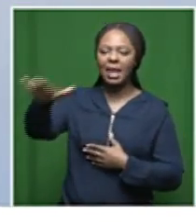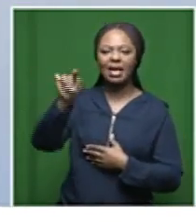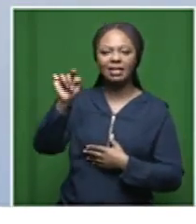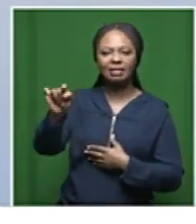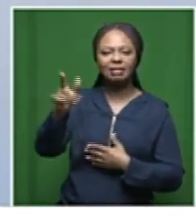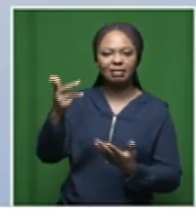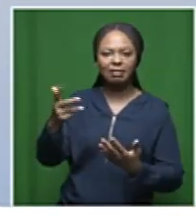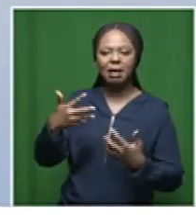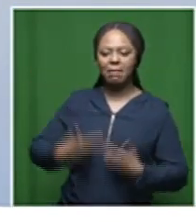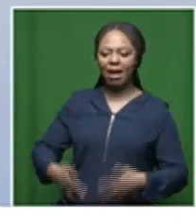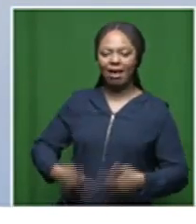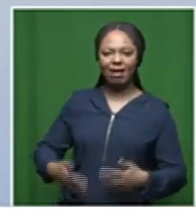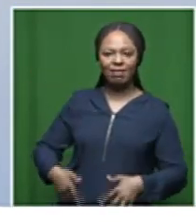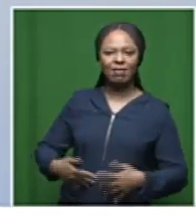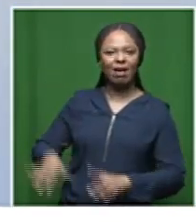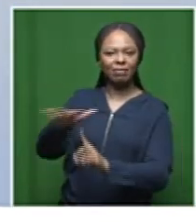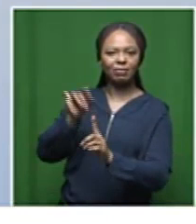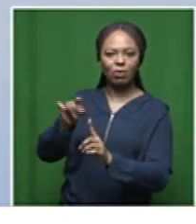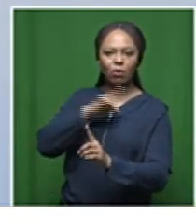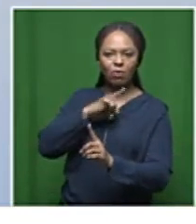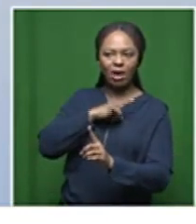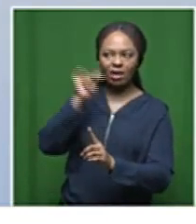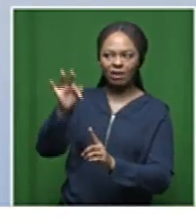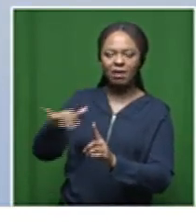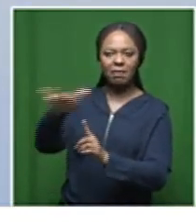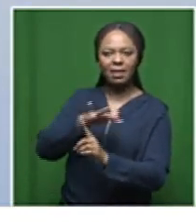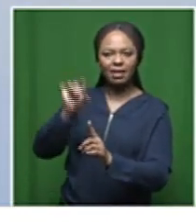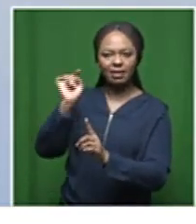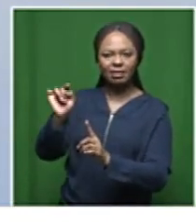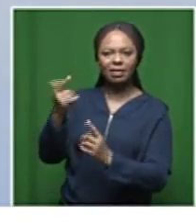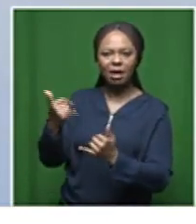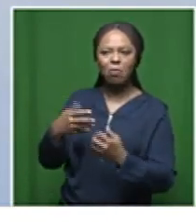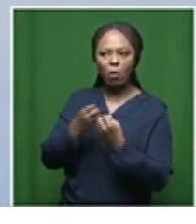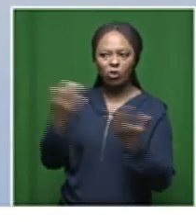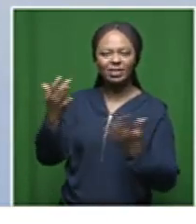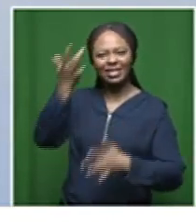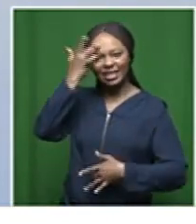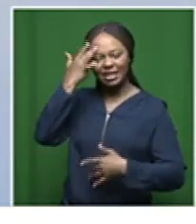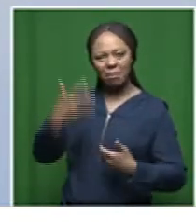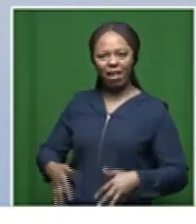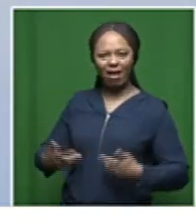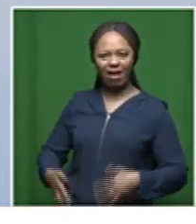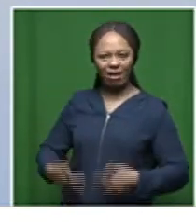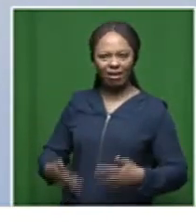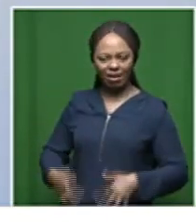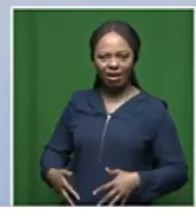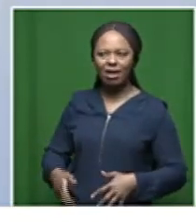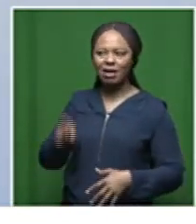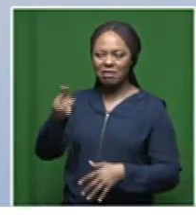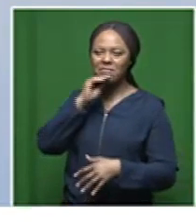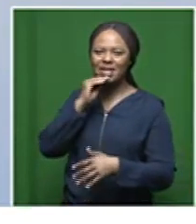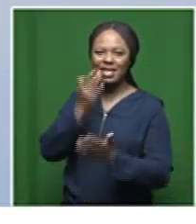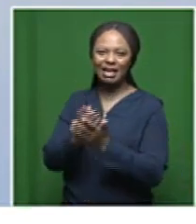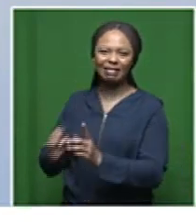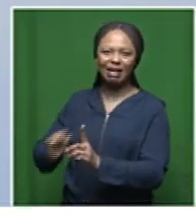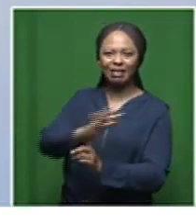don't live in malaria area, if they receive blood, for instance, from a person that lives in a malaria area, there are instances where there can be transmission